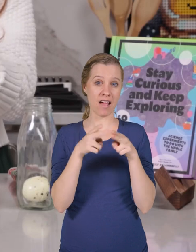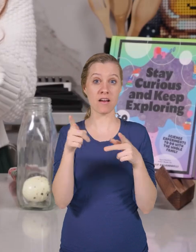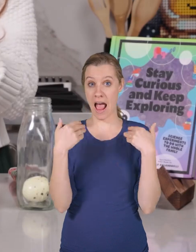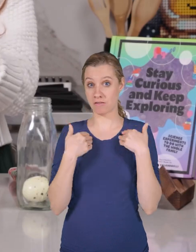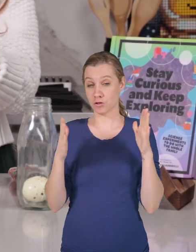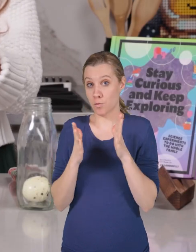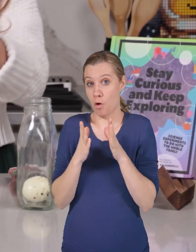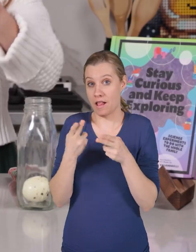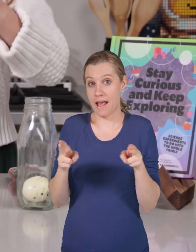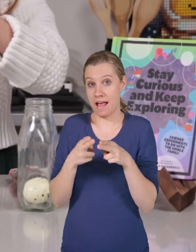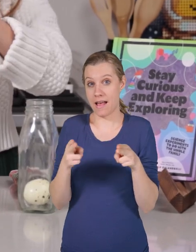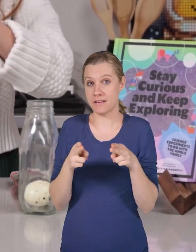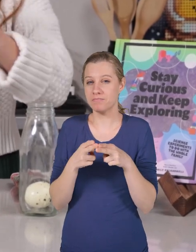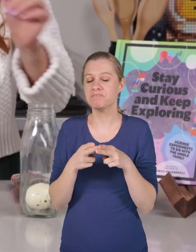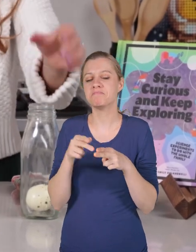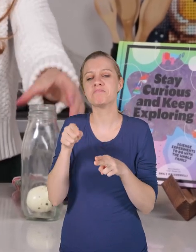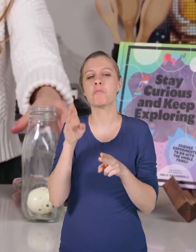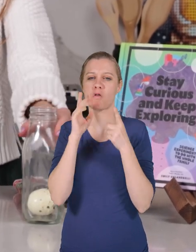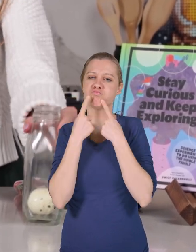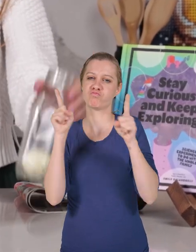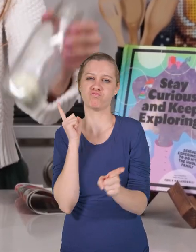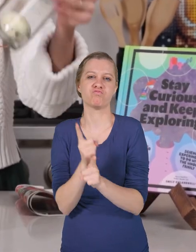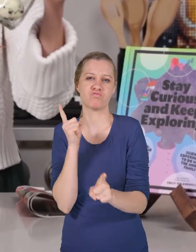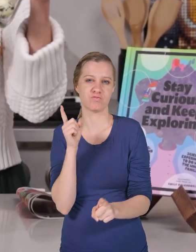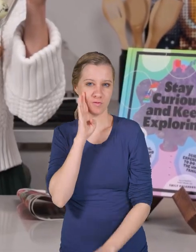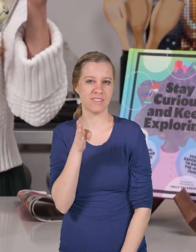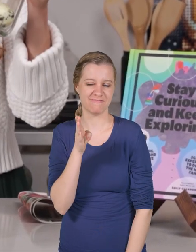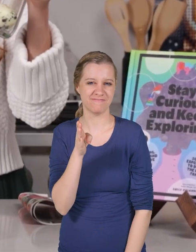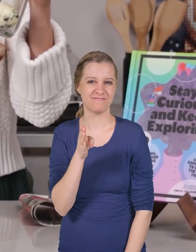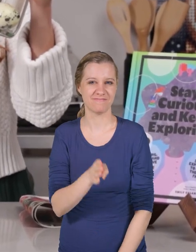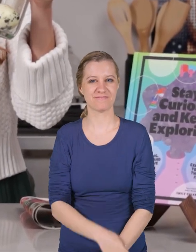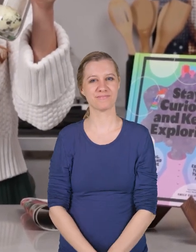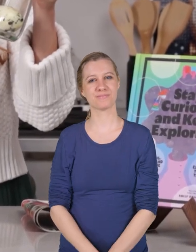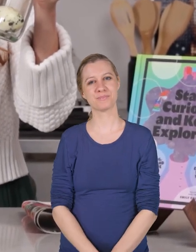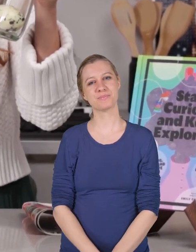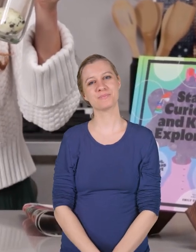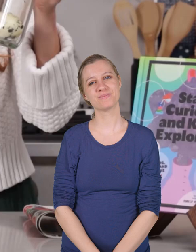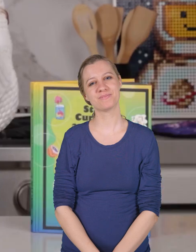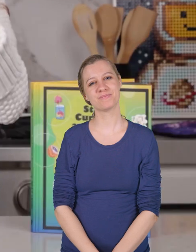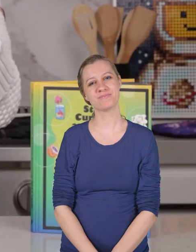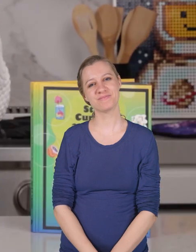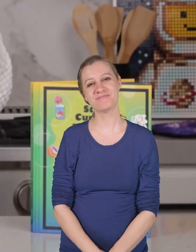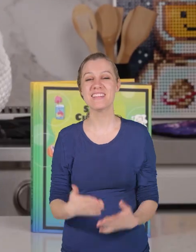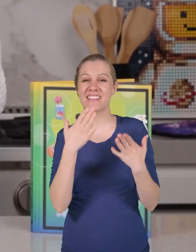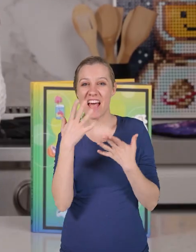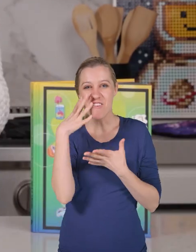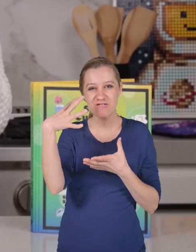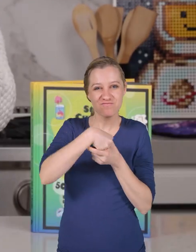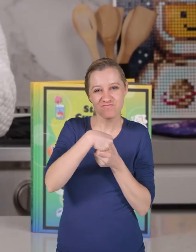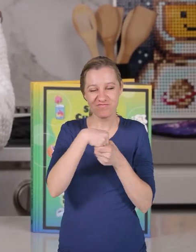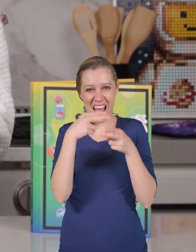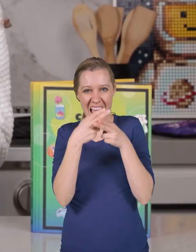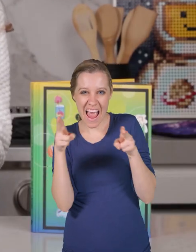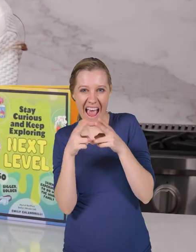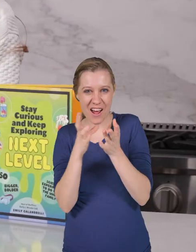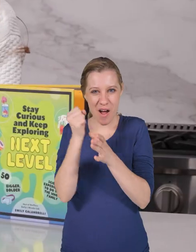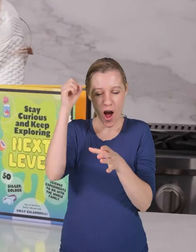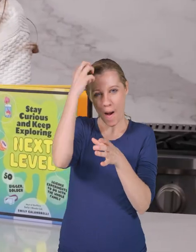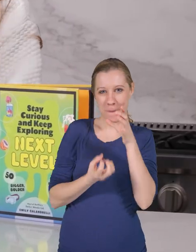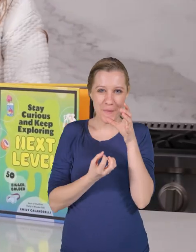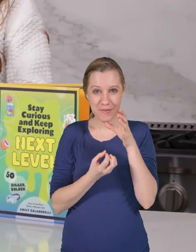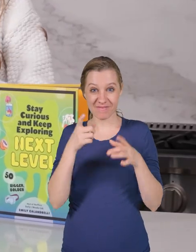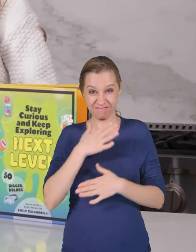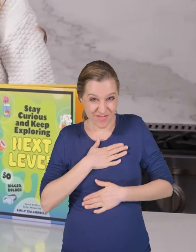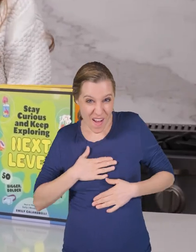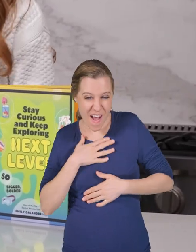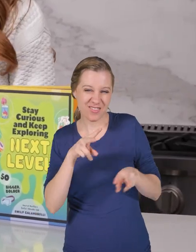have smaller eggs, this experiment will work like it's supposed to. Thanks for getting an egg and a bottle with me. If you like